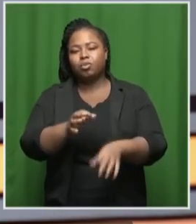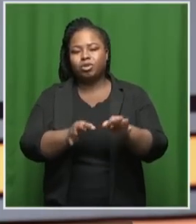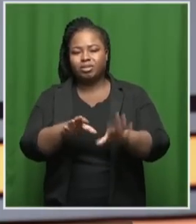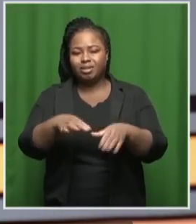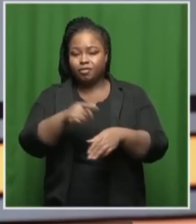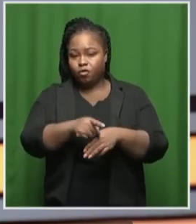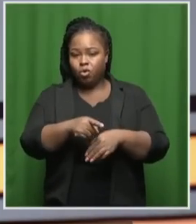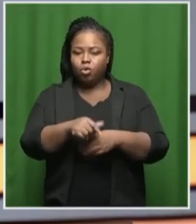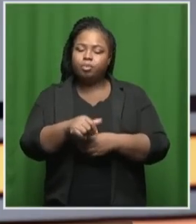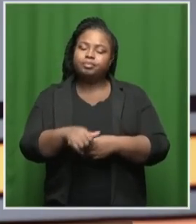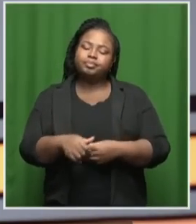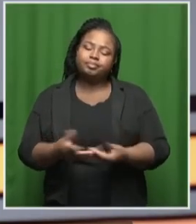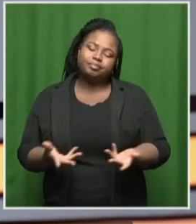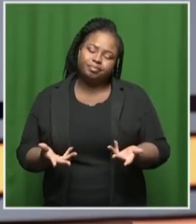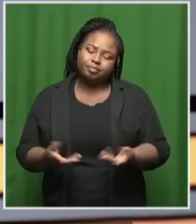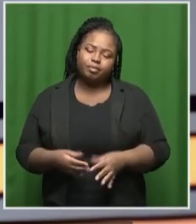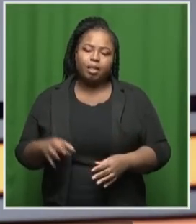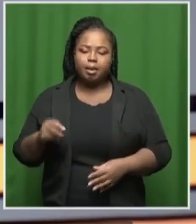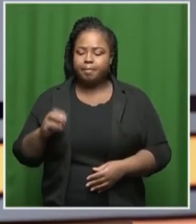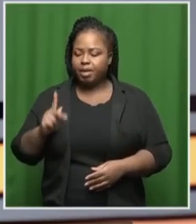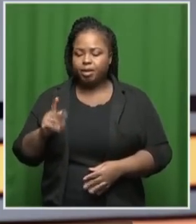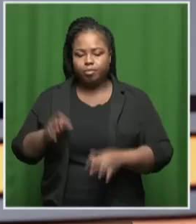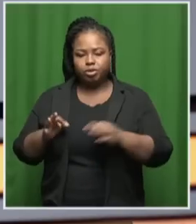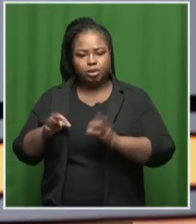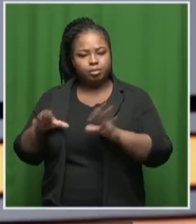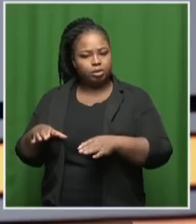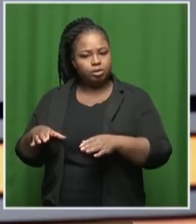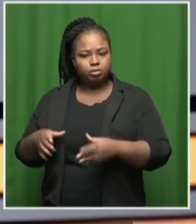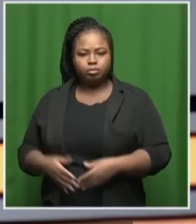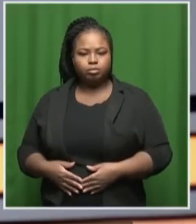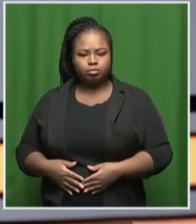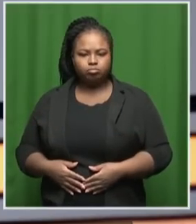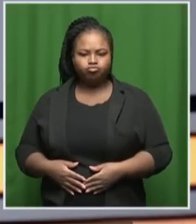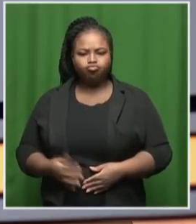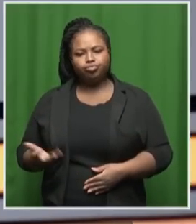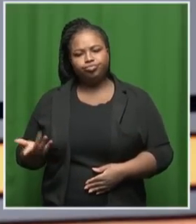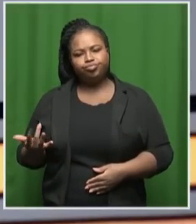no sort of a motive to